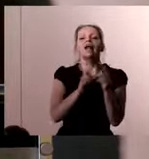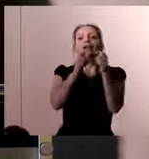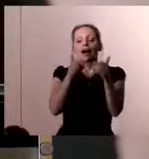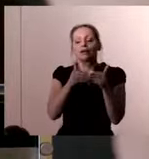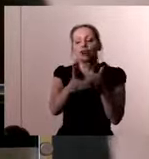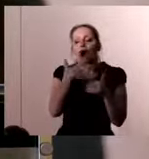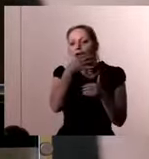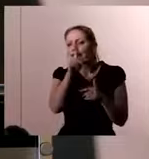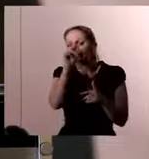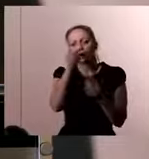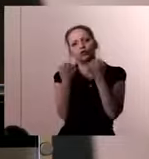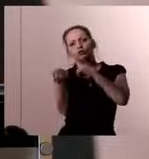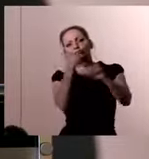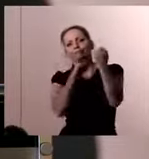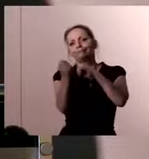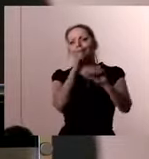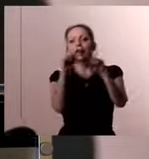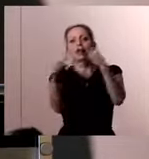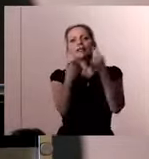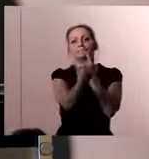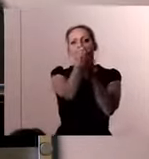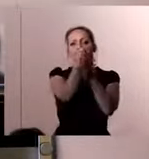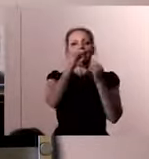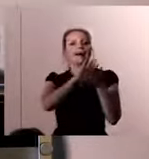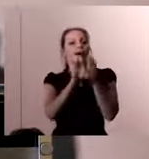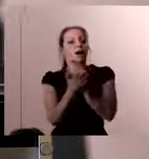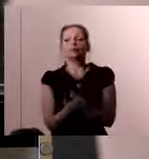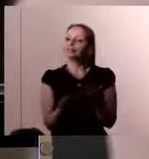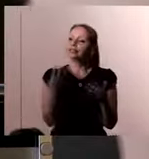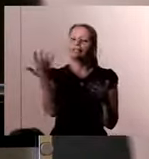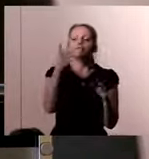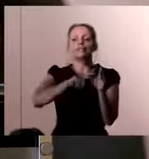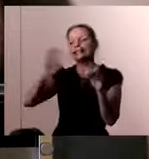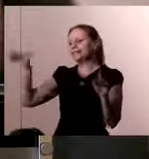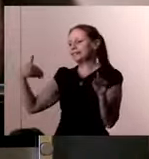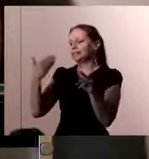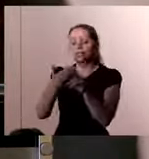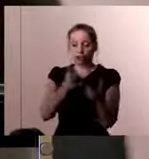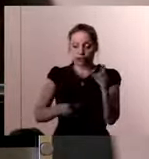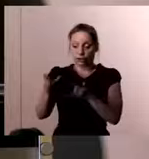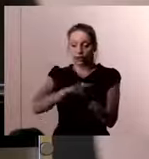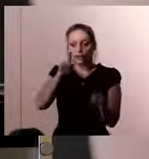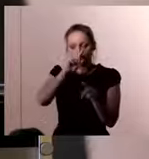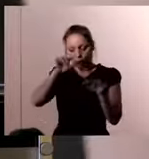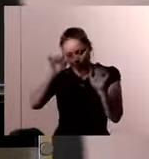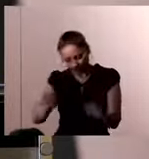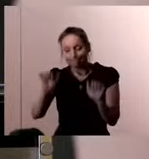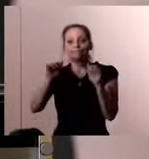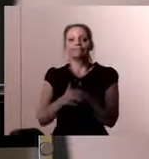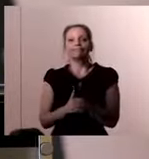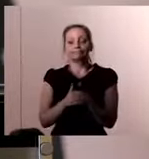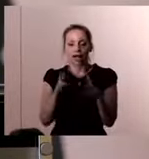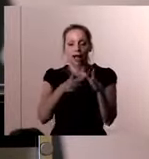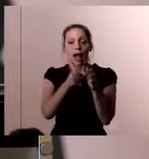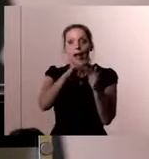protect ourselves from these lies? So in the last 15 years or so, scientists have confirmed that apes